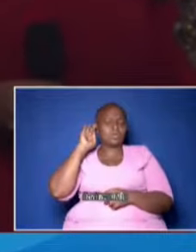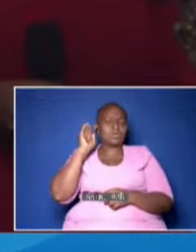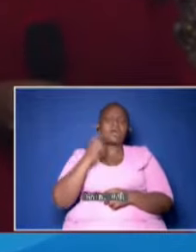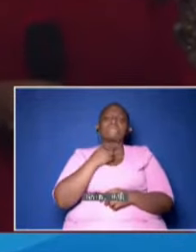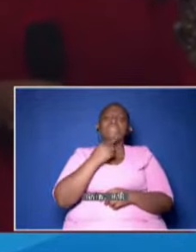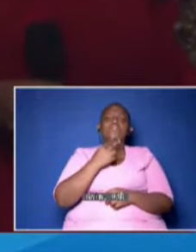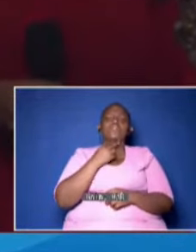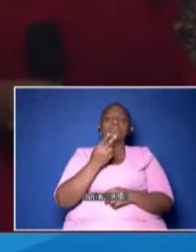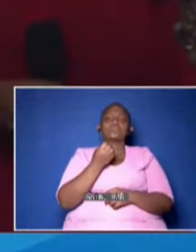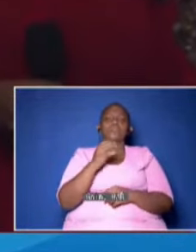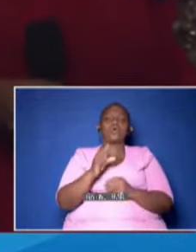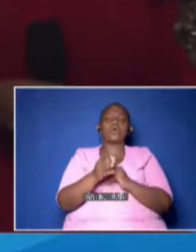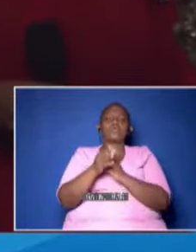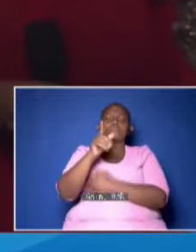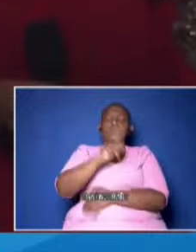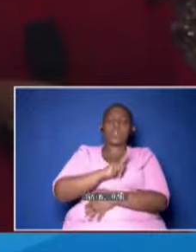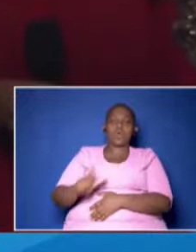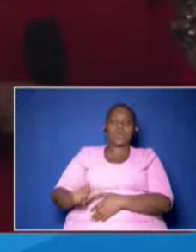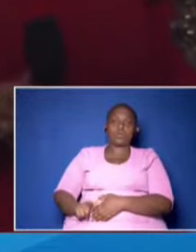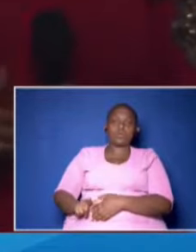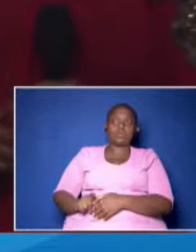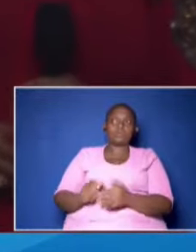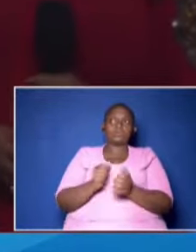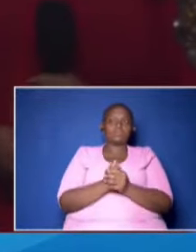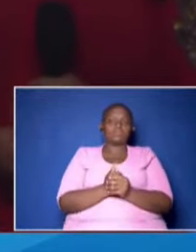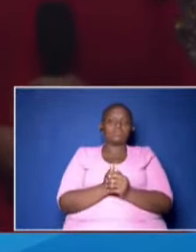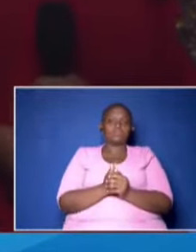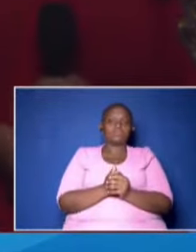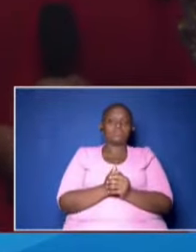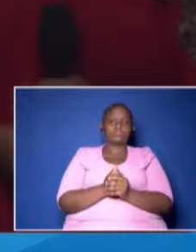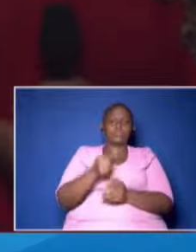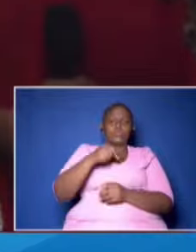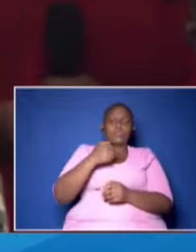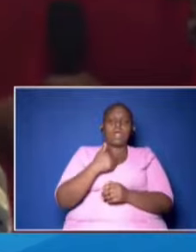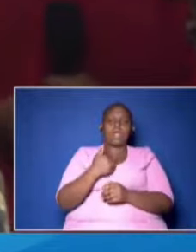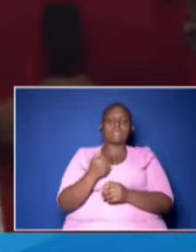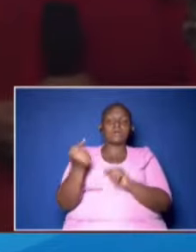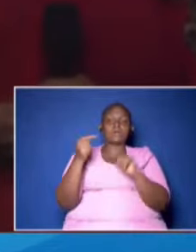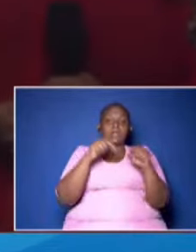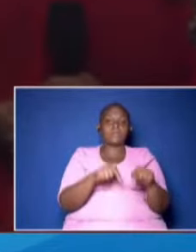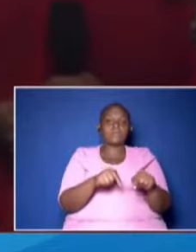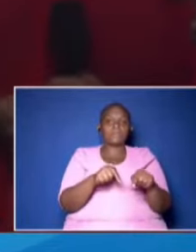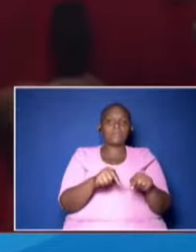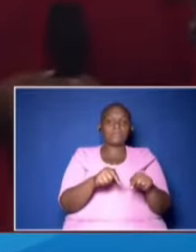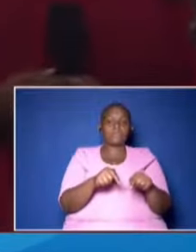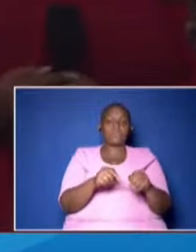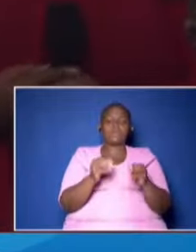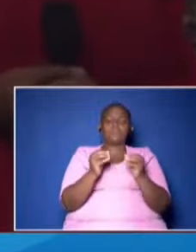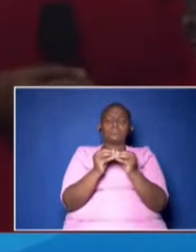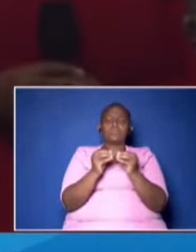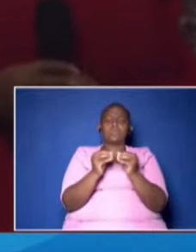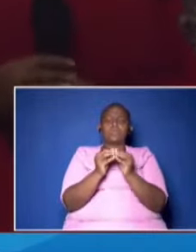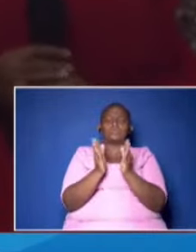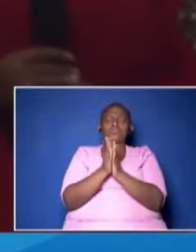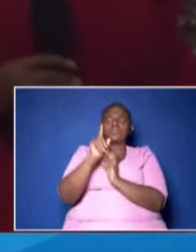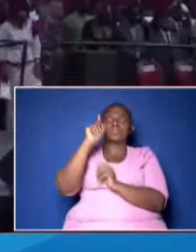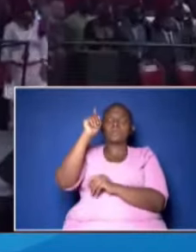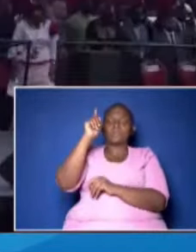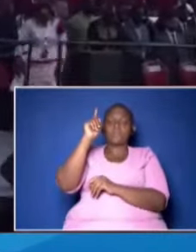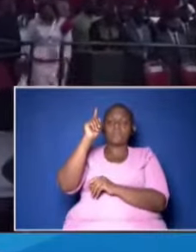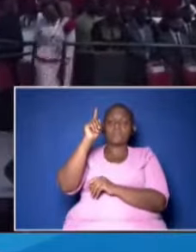voice the voice of the Lord we've come to meet with